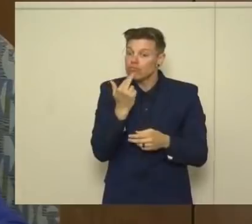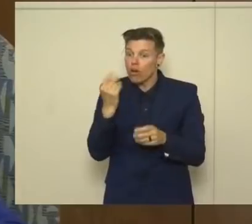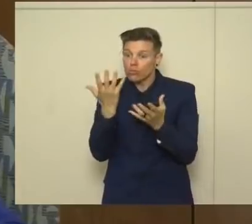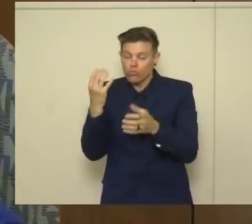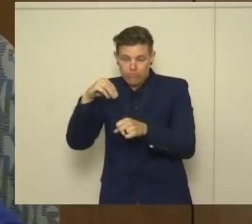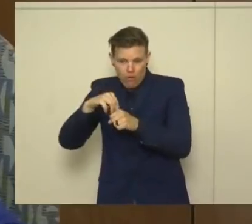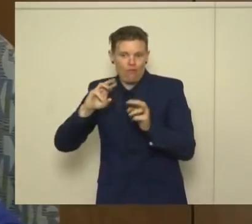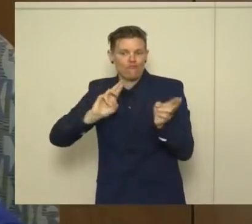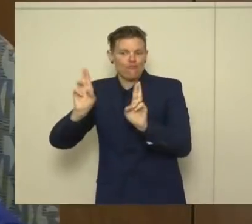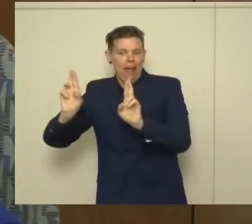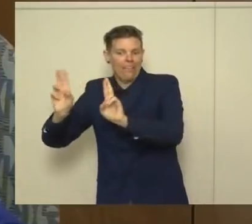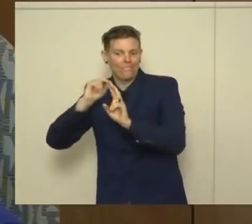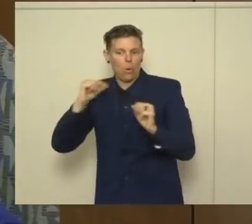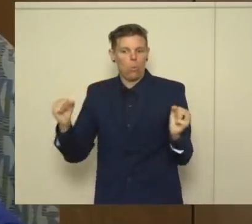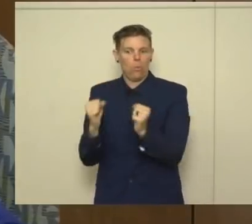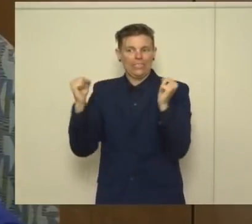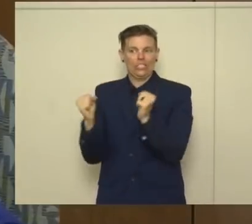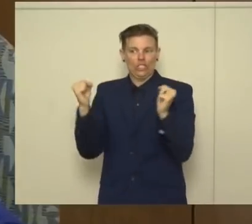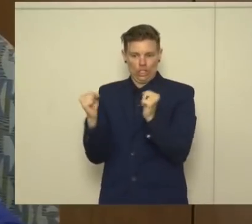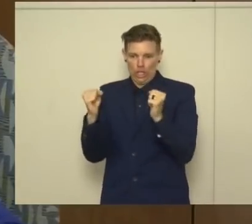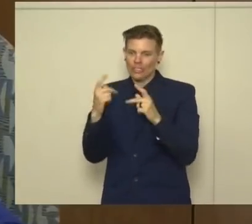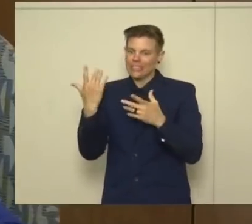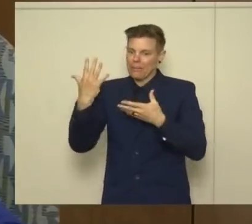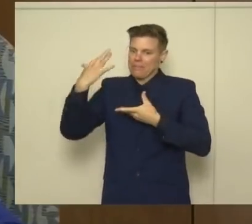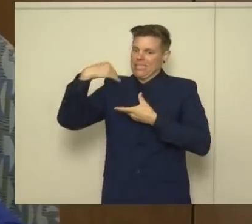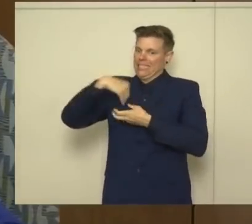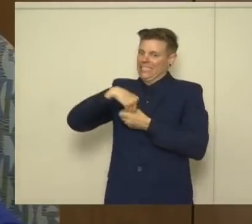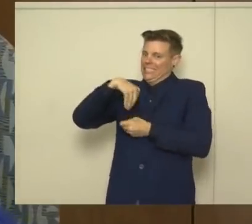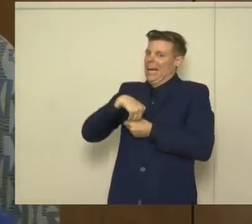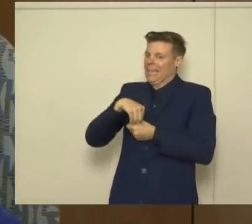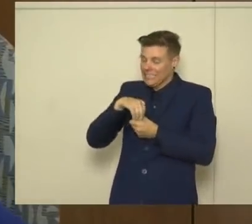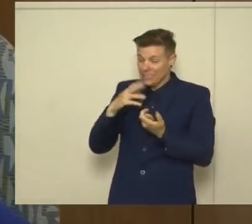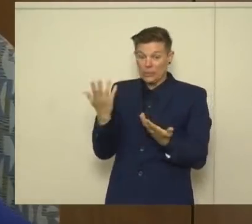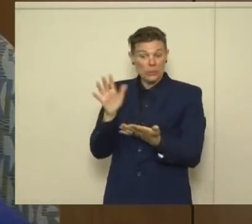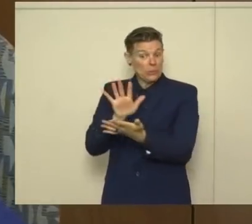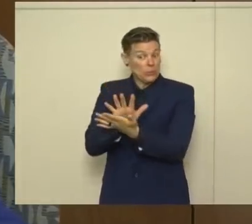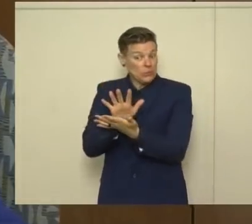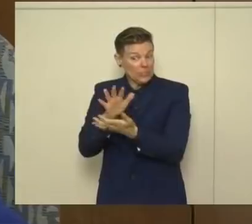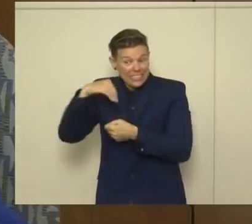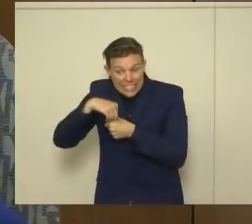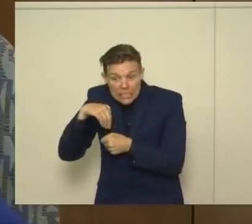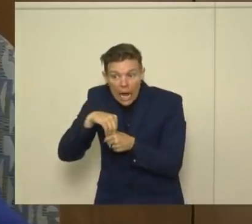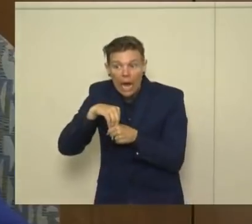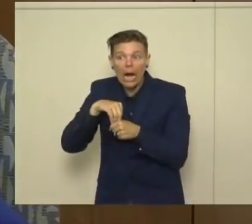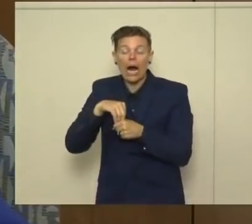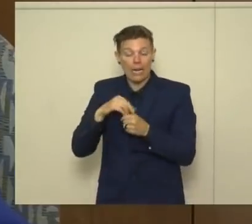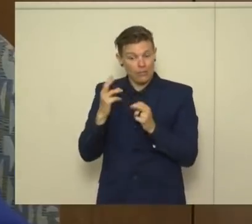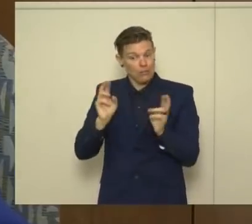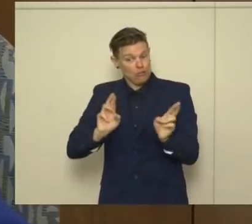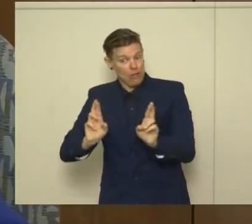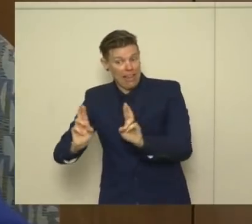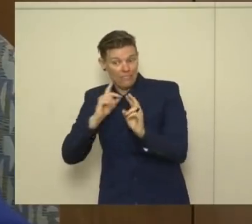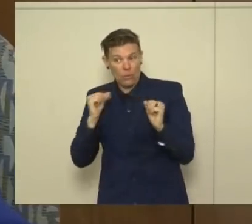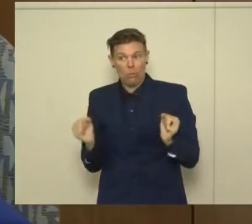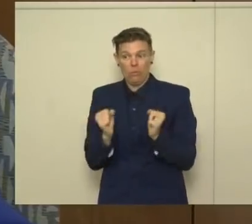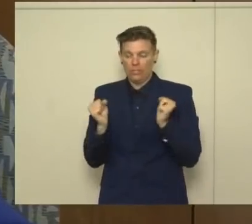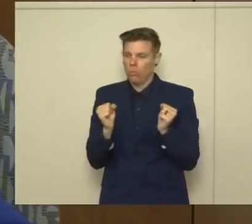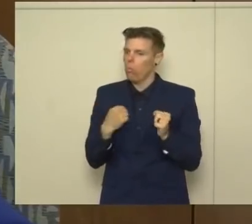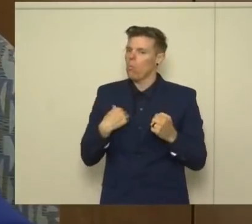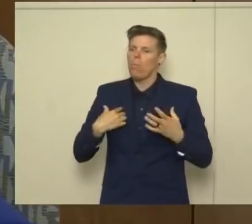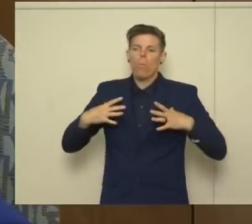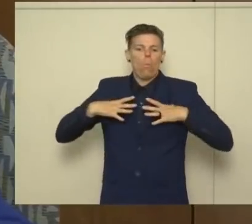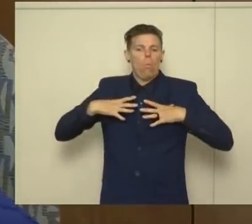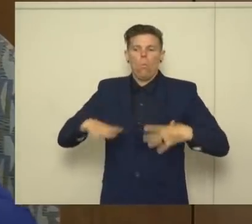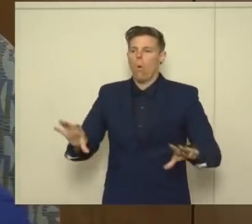our educational requirements and supports, and we don't end up in a situation that the other